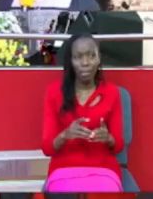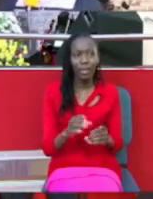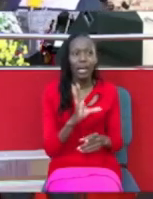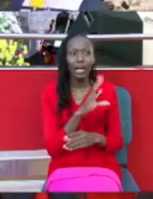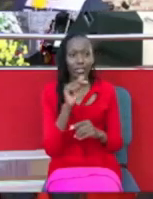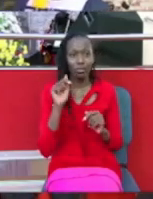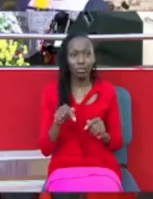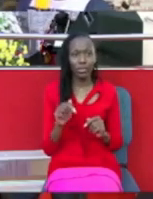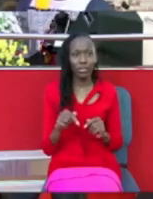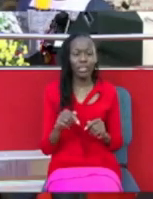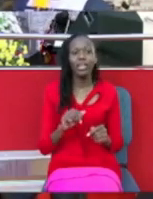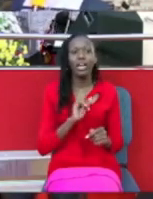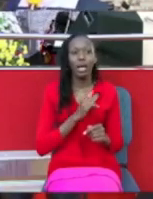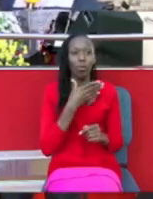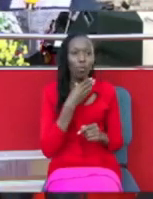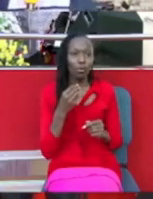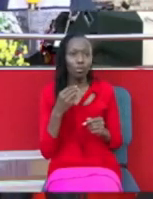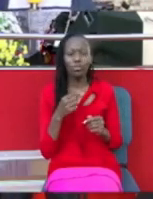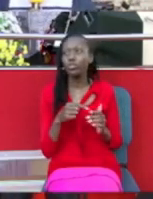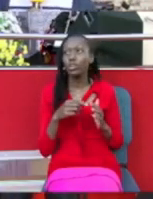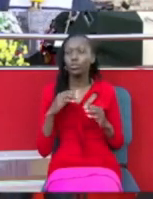today I want to bring one more.